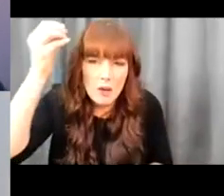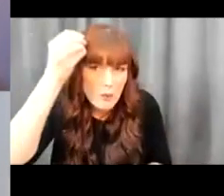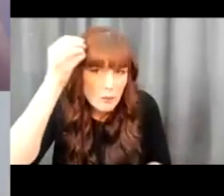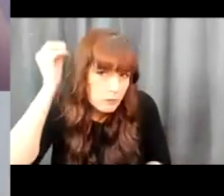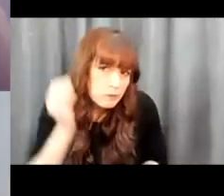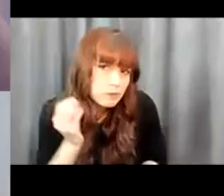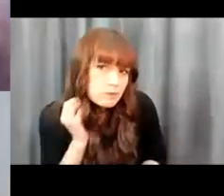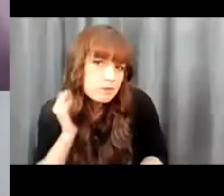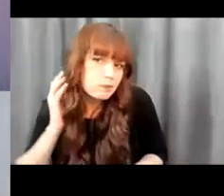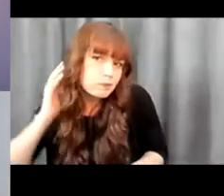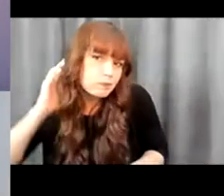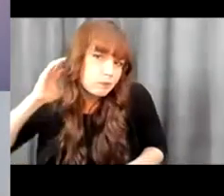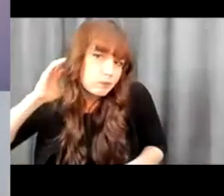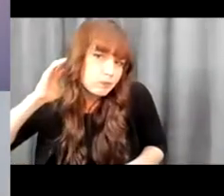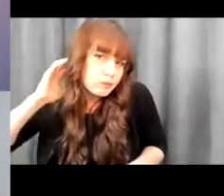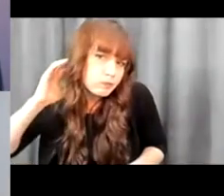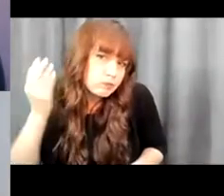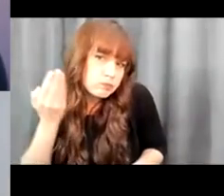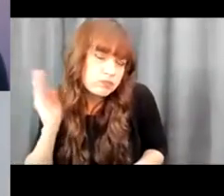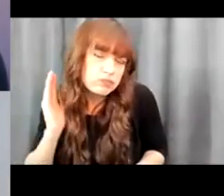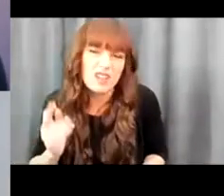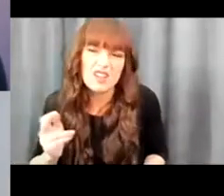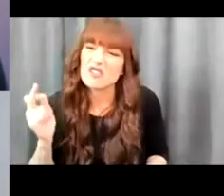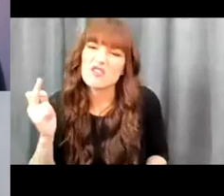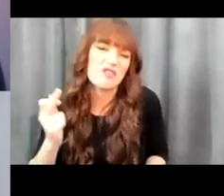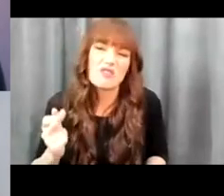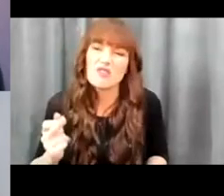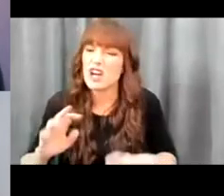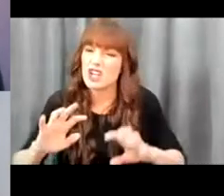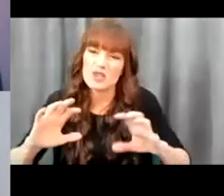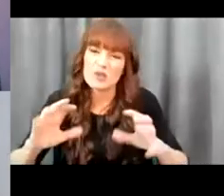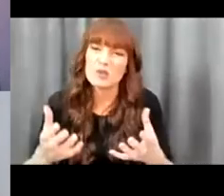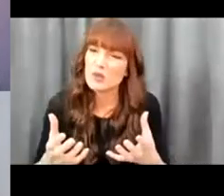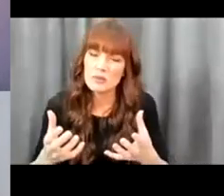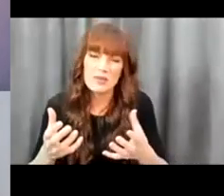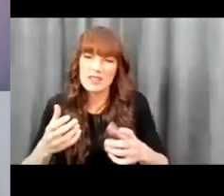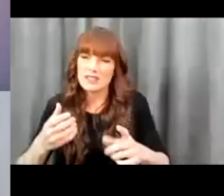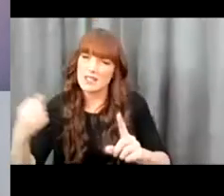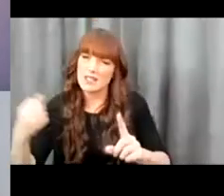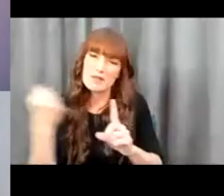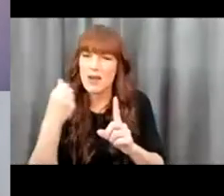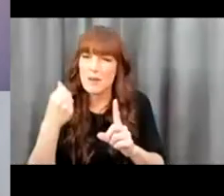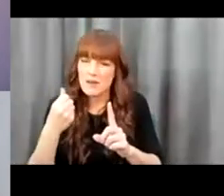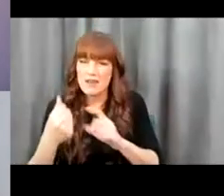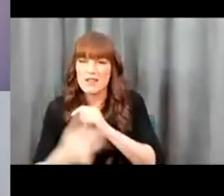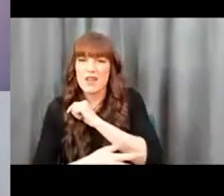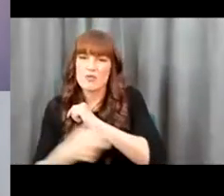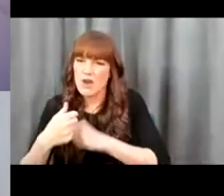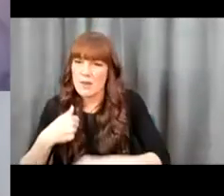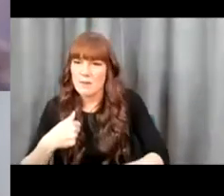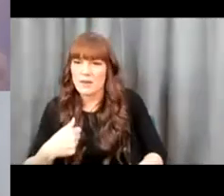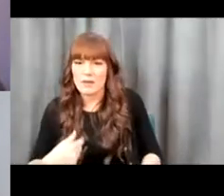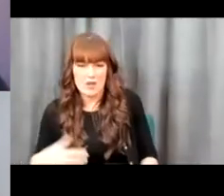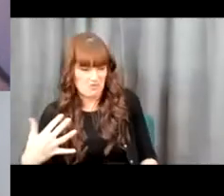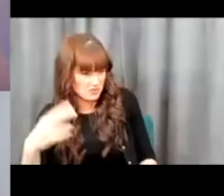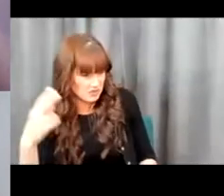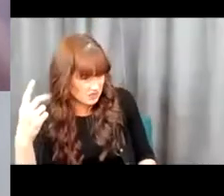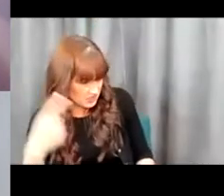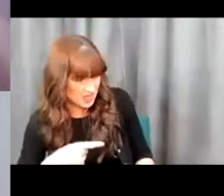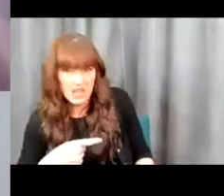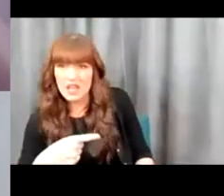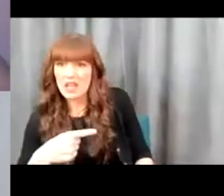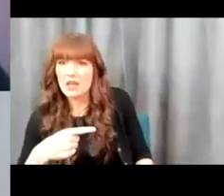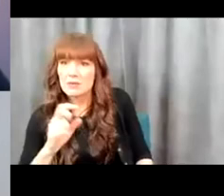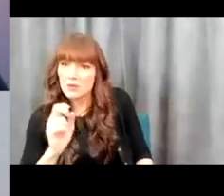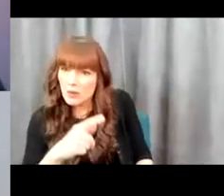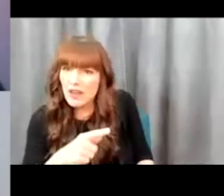on the back of his neck. Fucking groupies cracked me, then they robbed me. Shit. You